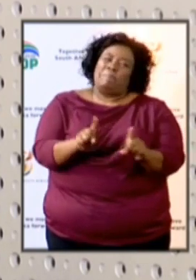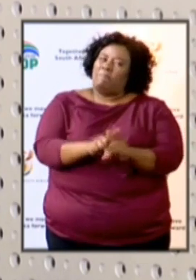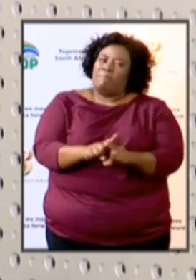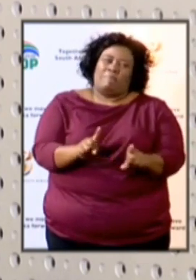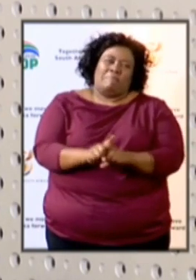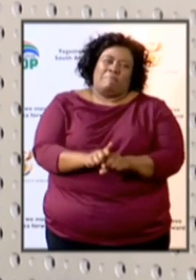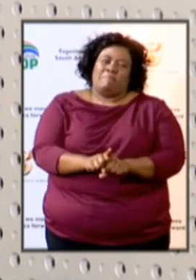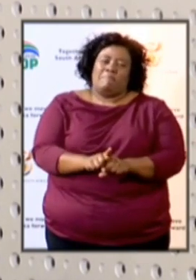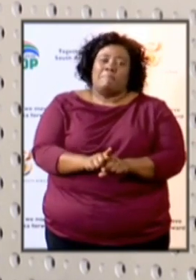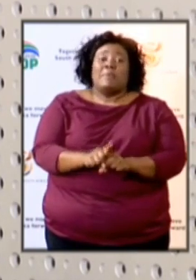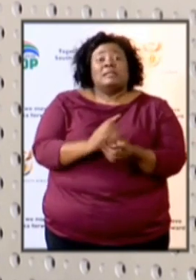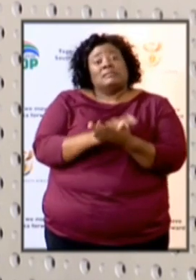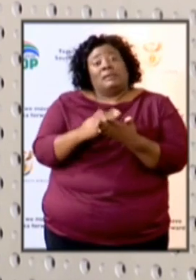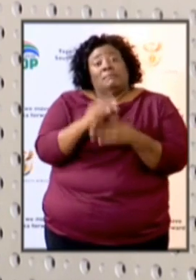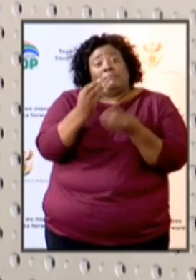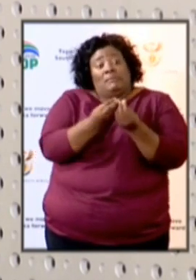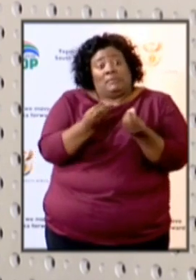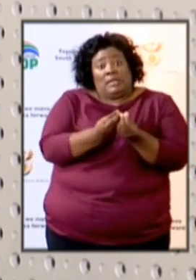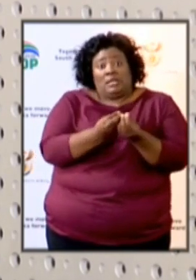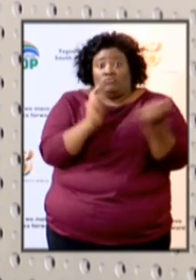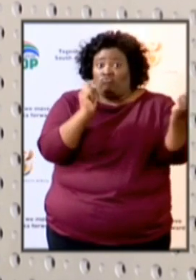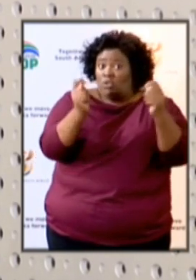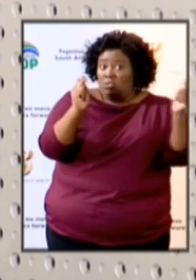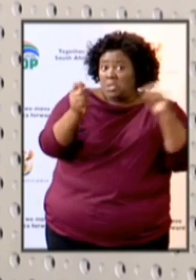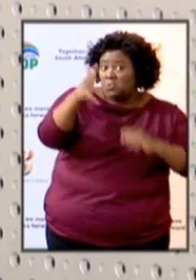kukhona izinto ezingezushintsha